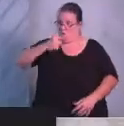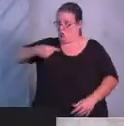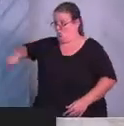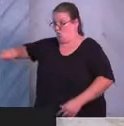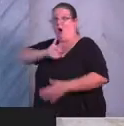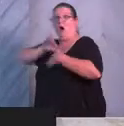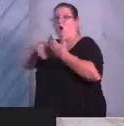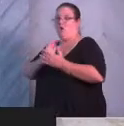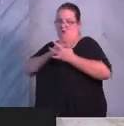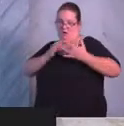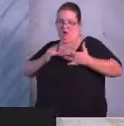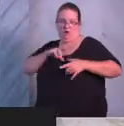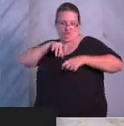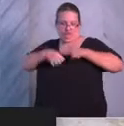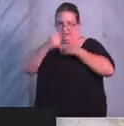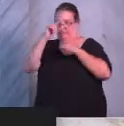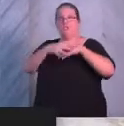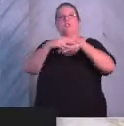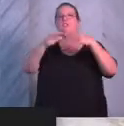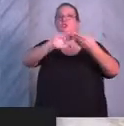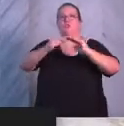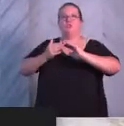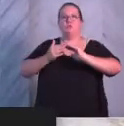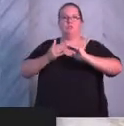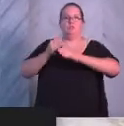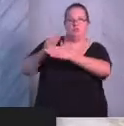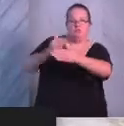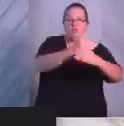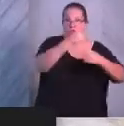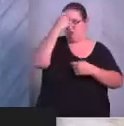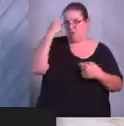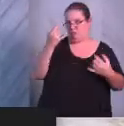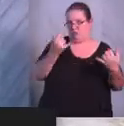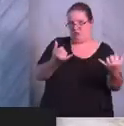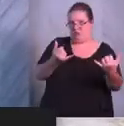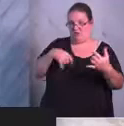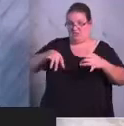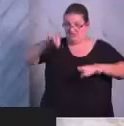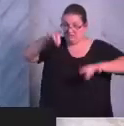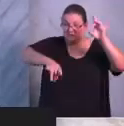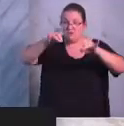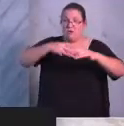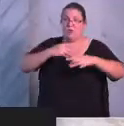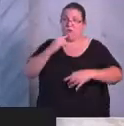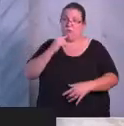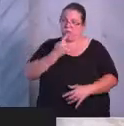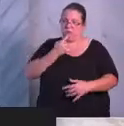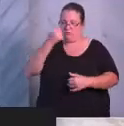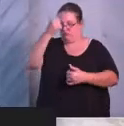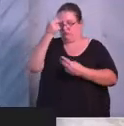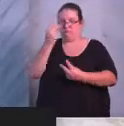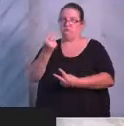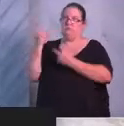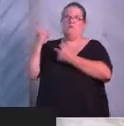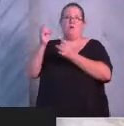here, grieve for the Indigenous communities who are sharing in this trauma. These discoveries are a somber reminder of the devastating and